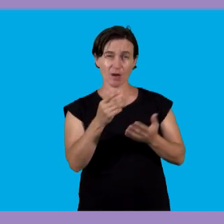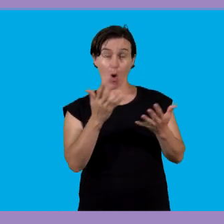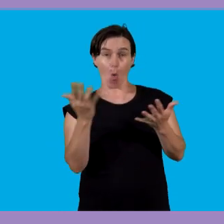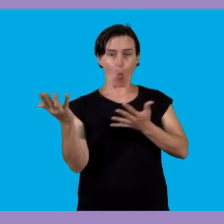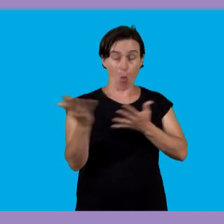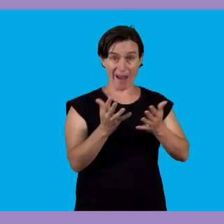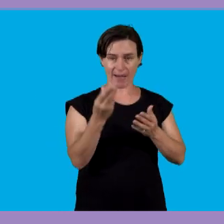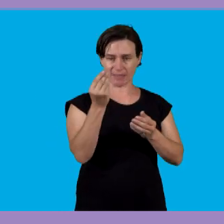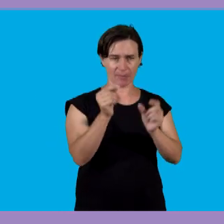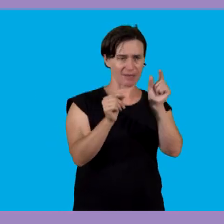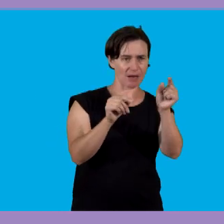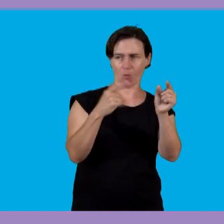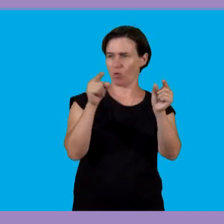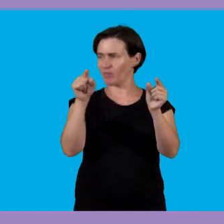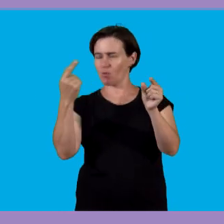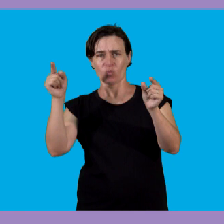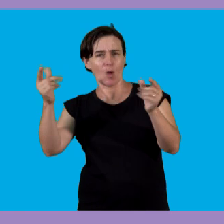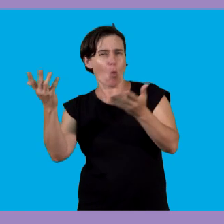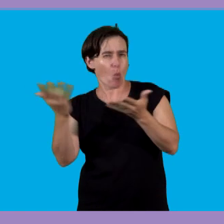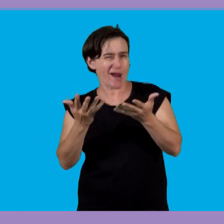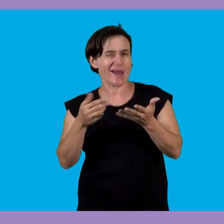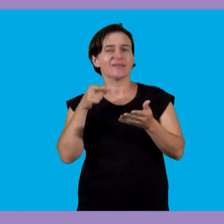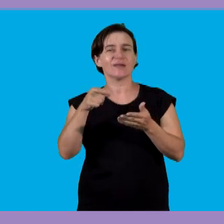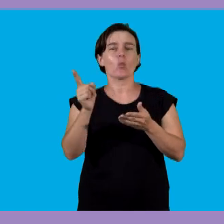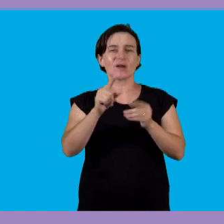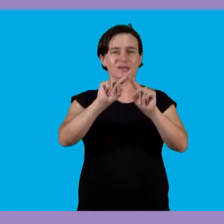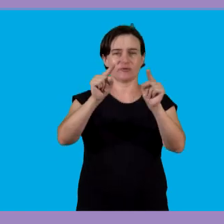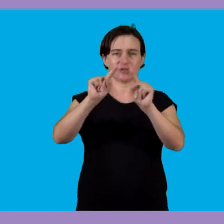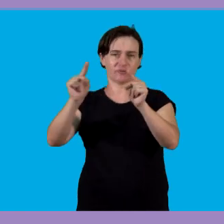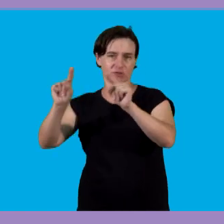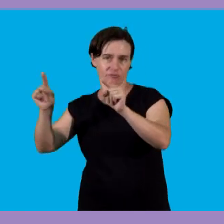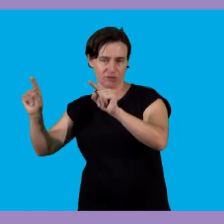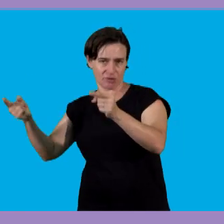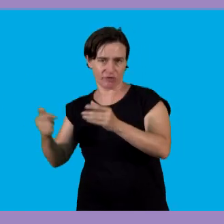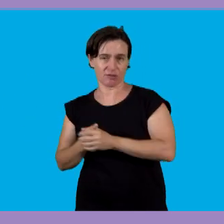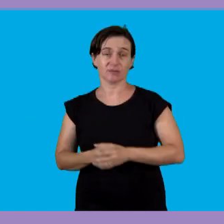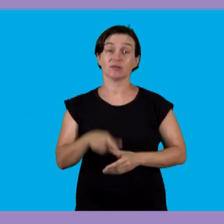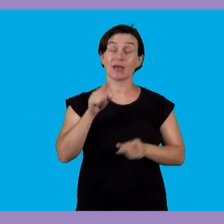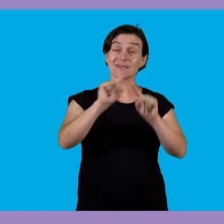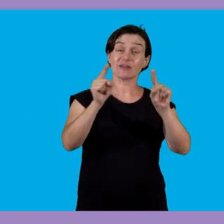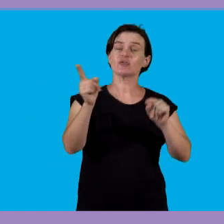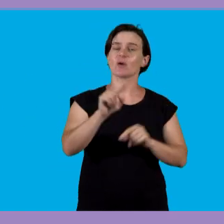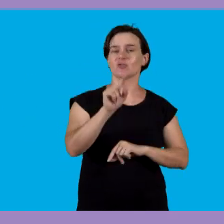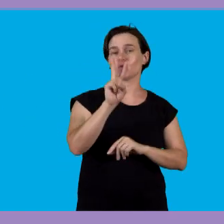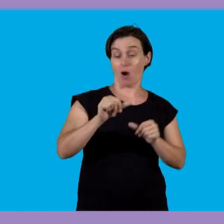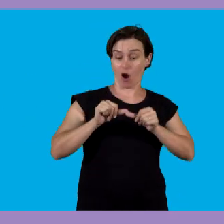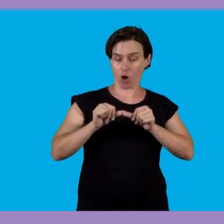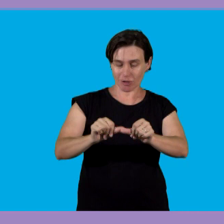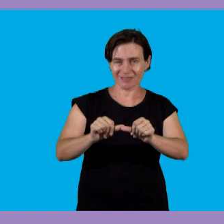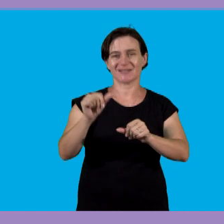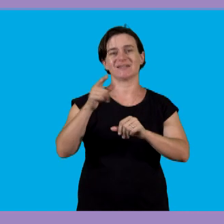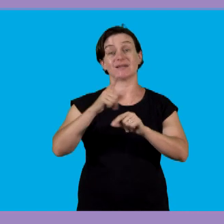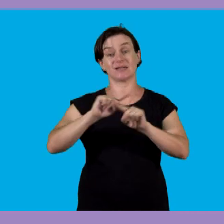position of the term and the constant difference. So remember our constant difference here is a 2. That